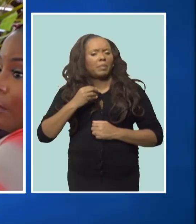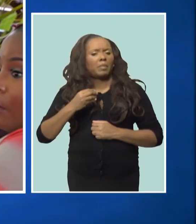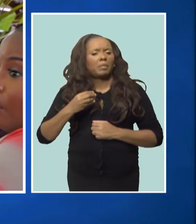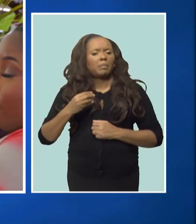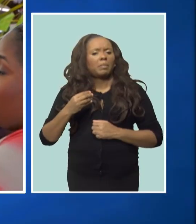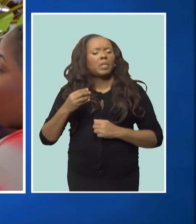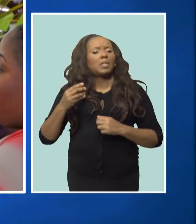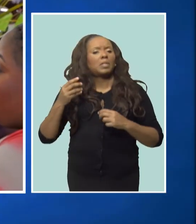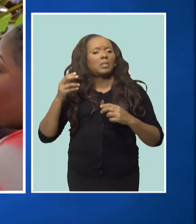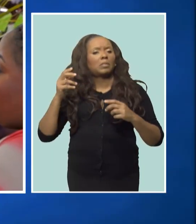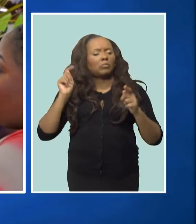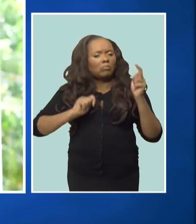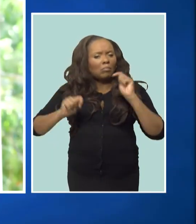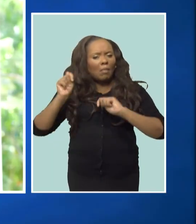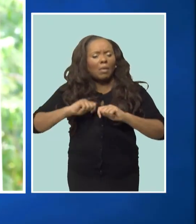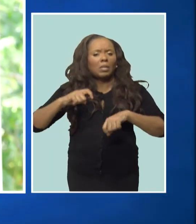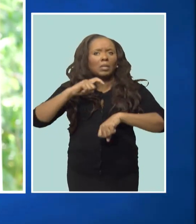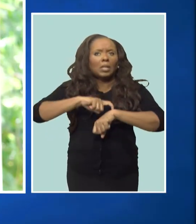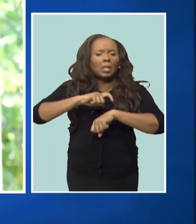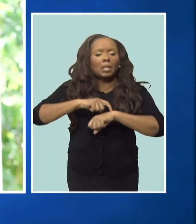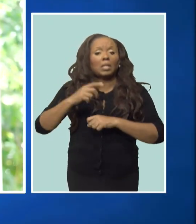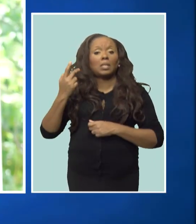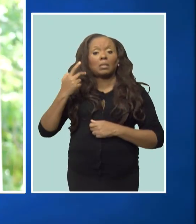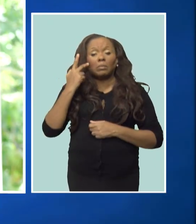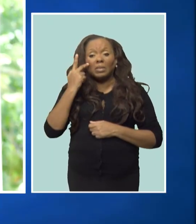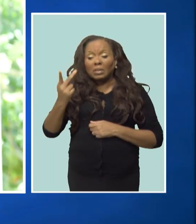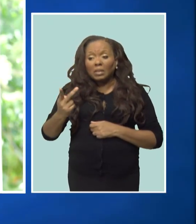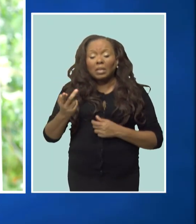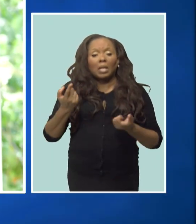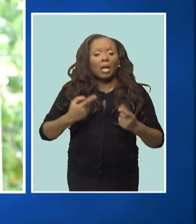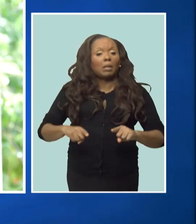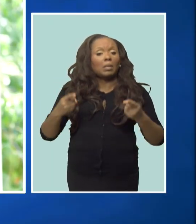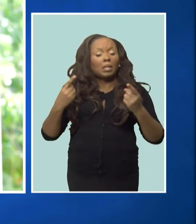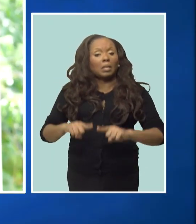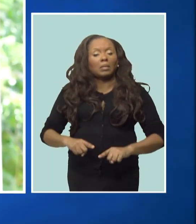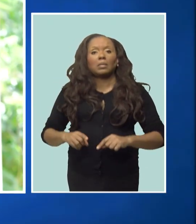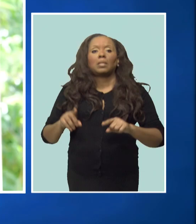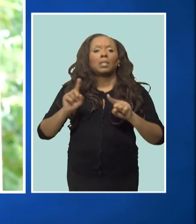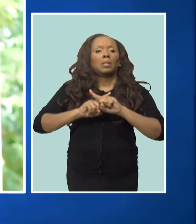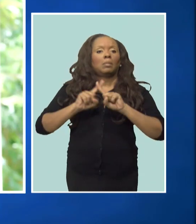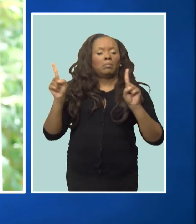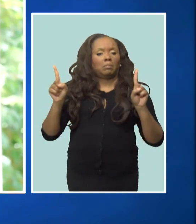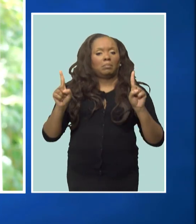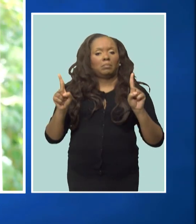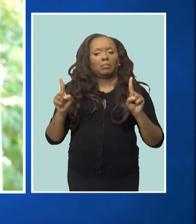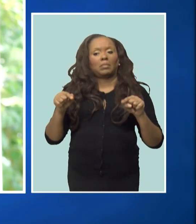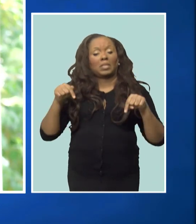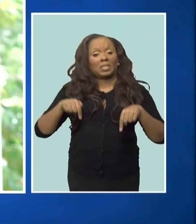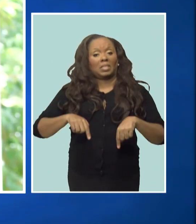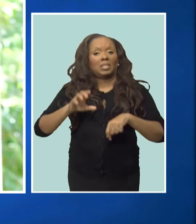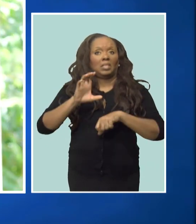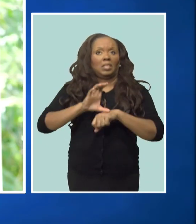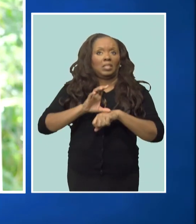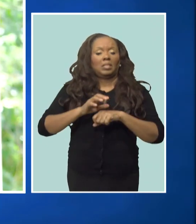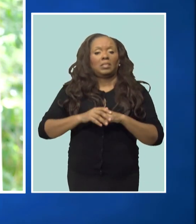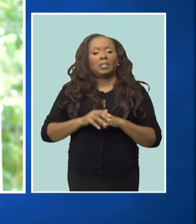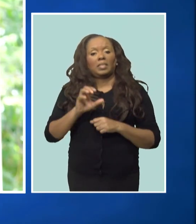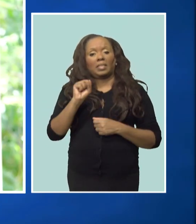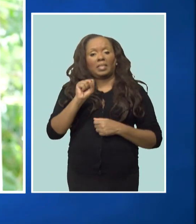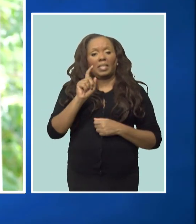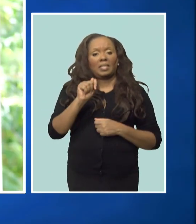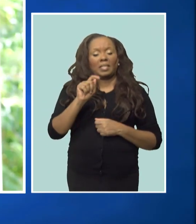generations experience challenges of one form or another. But the pioneers in this church, this St. Anne's